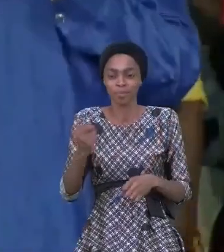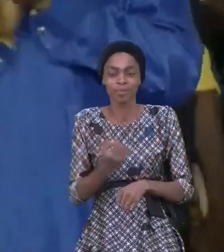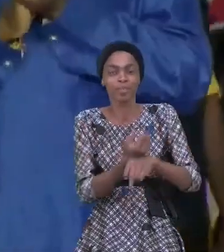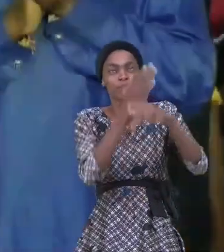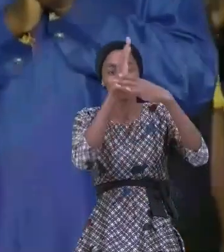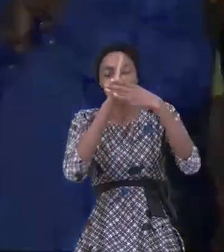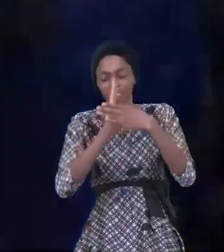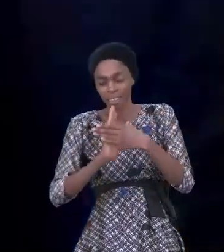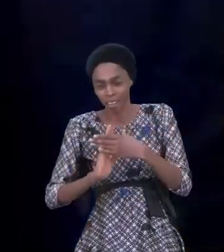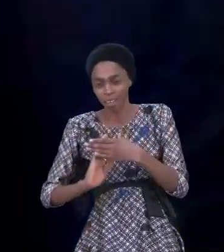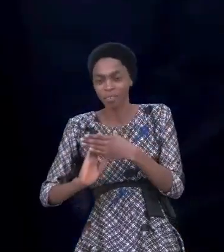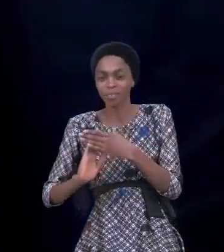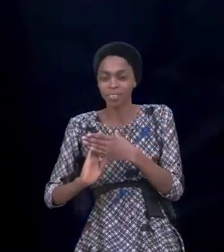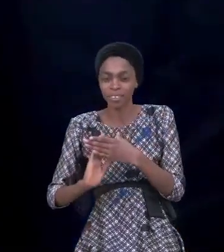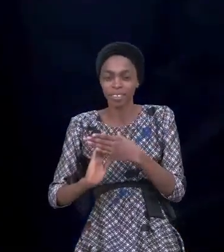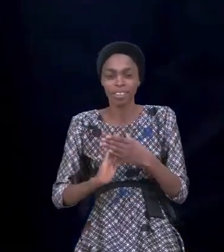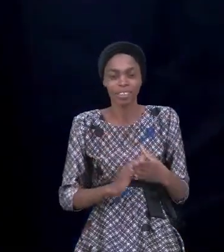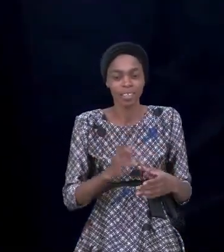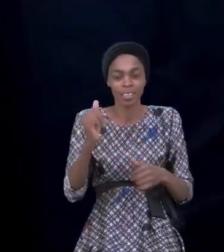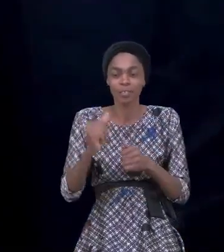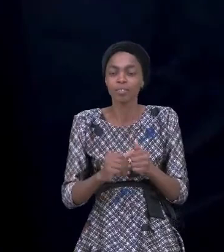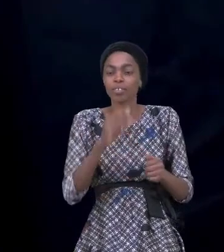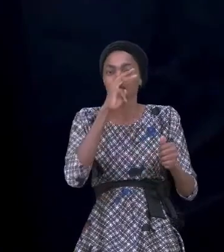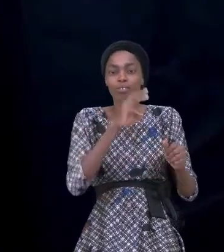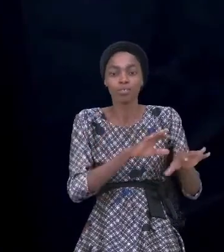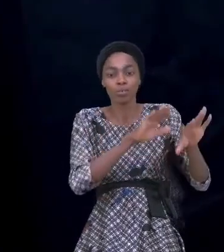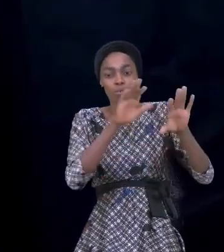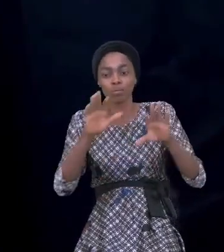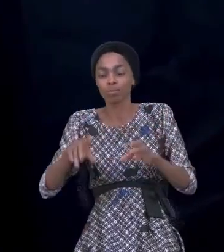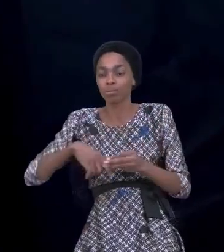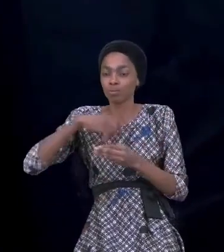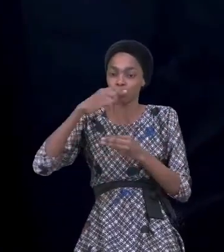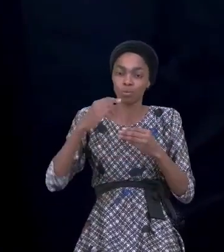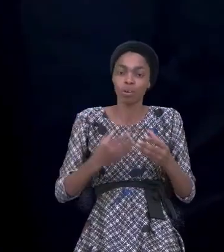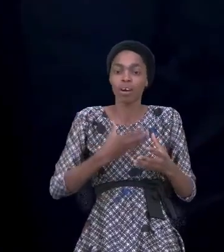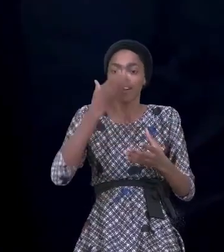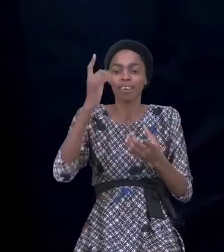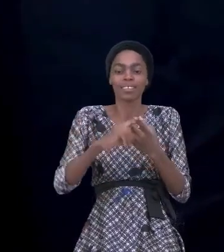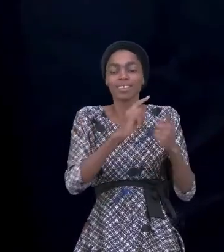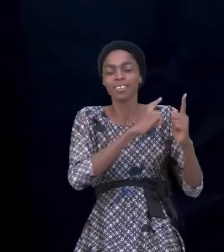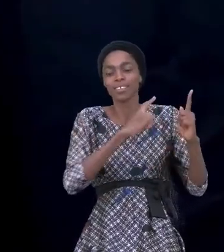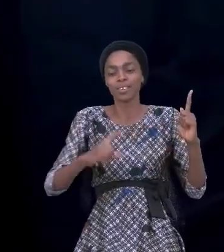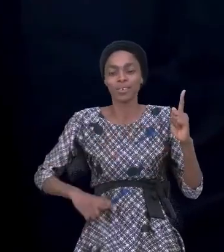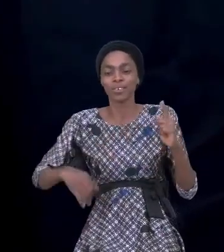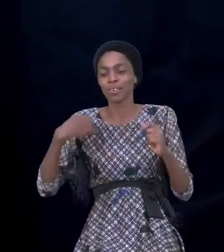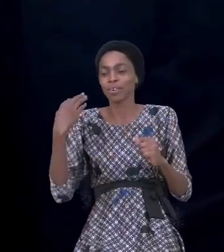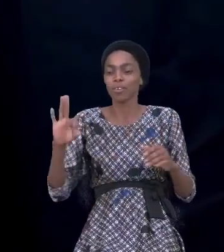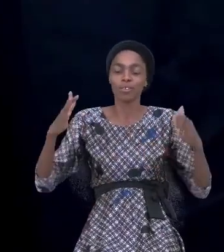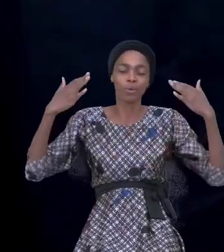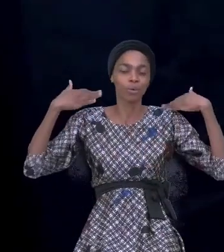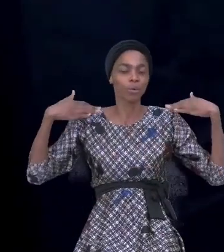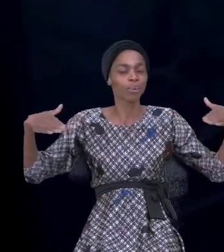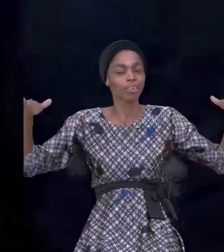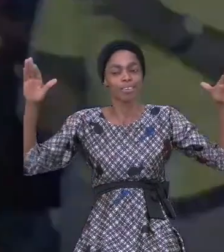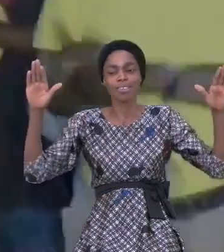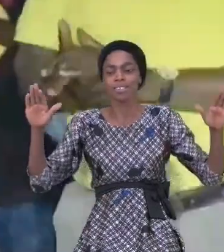mountains bow down, every ocean roars to the Lord of hosts.